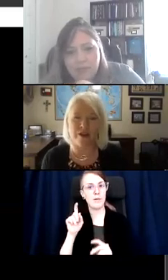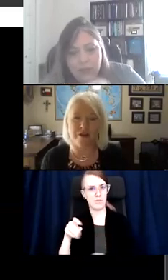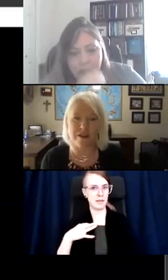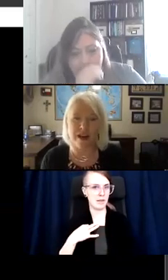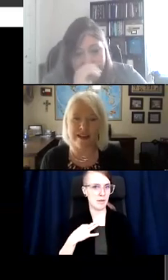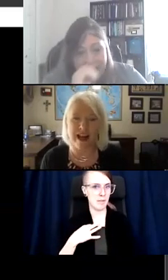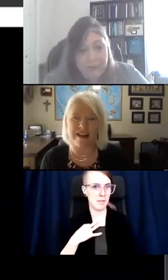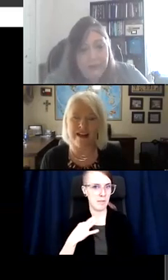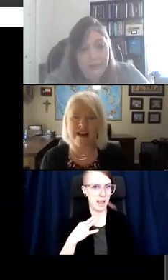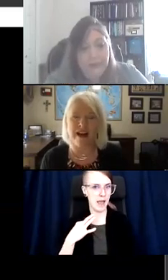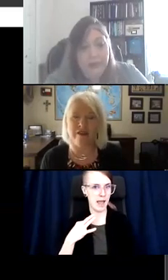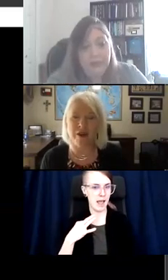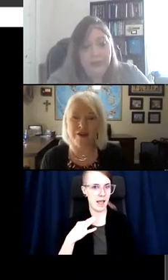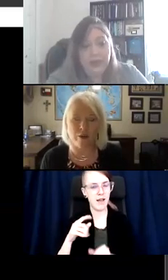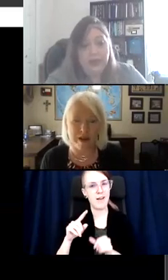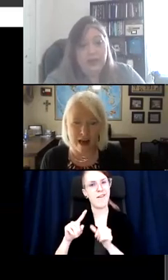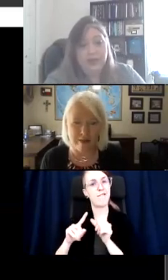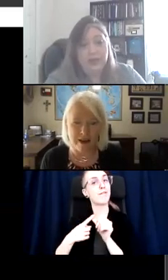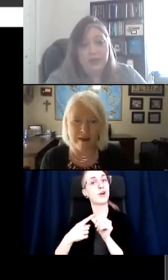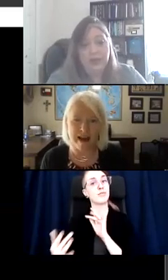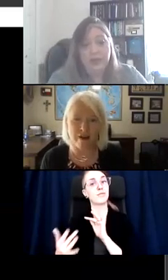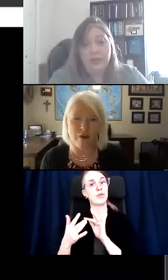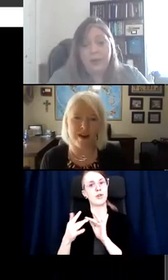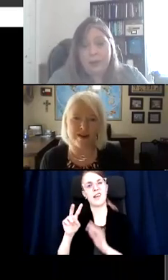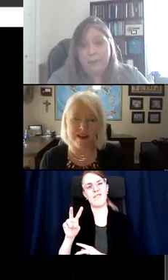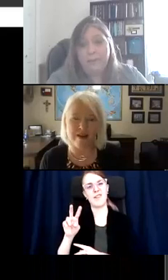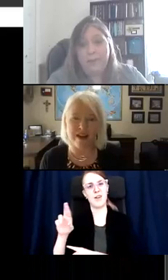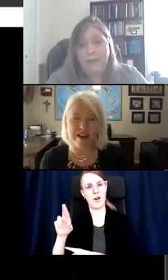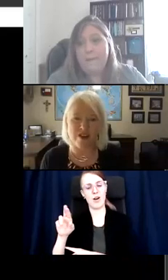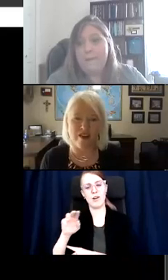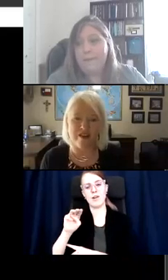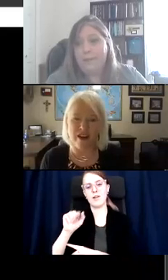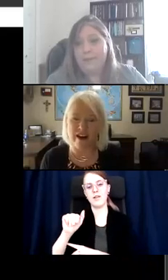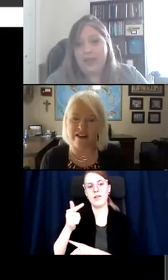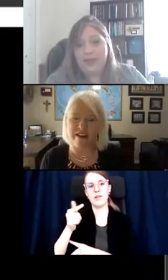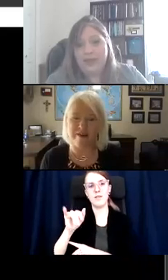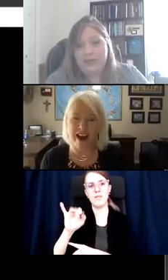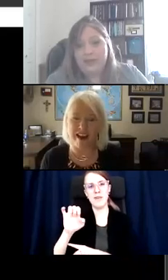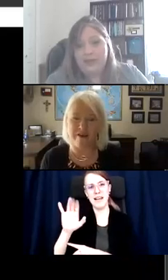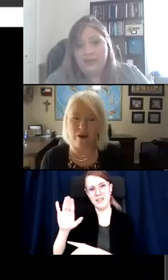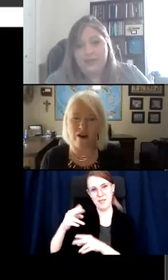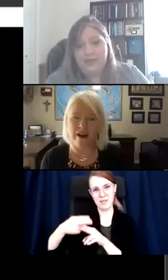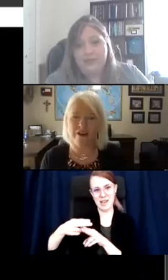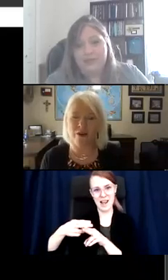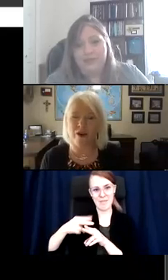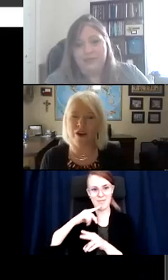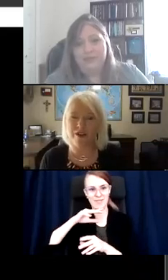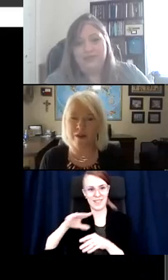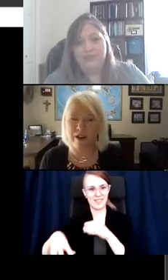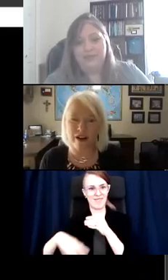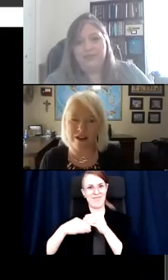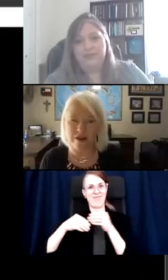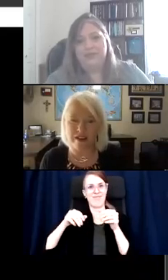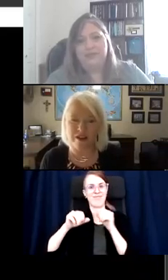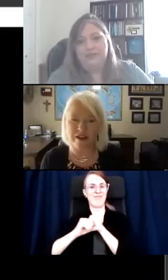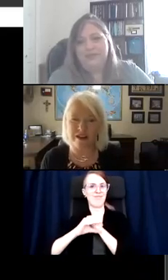need to first contact Vocational Rehab, and Maggie Cromean's name is on the flyer. Thank you, Maggie, for the work you and